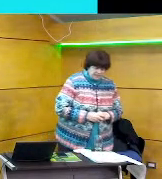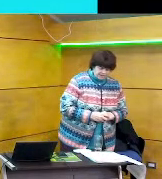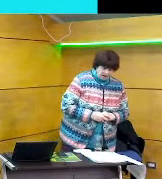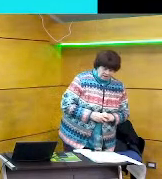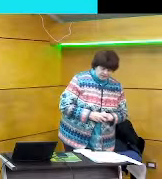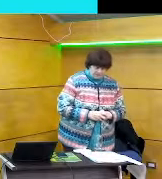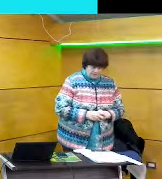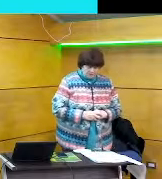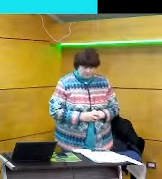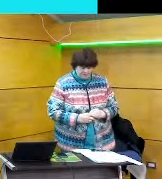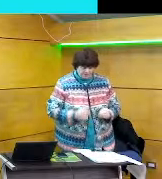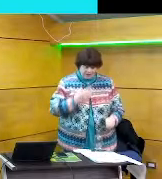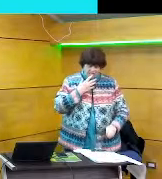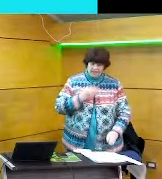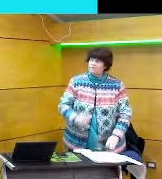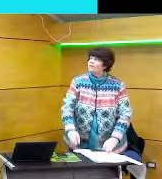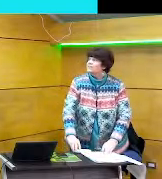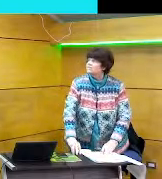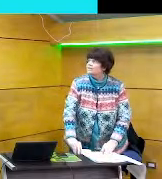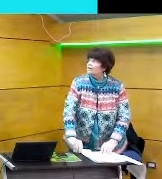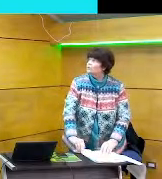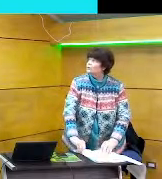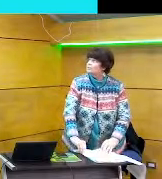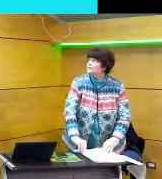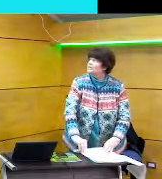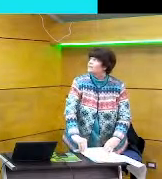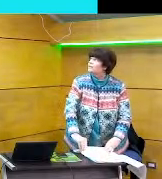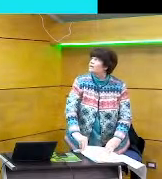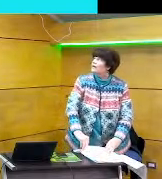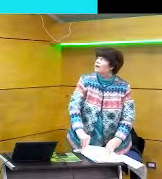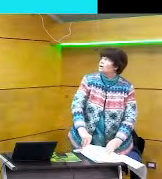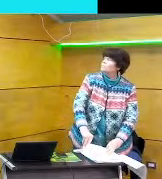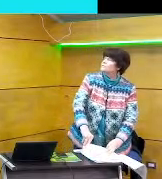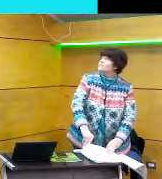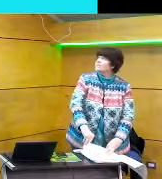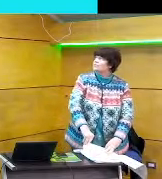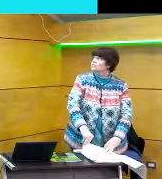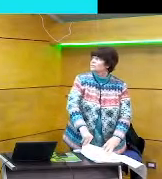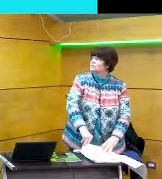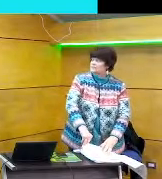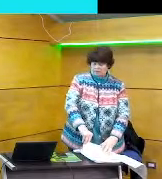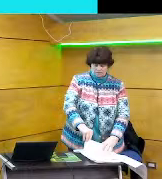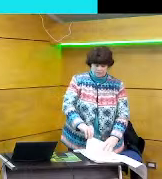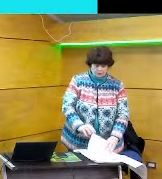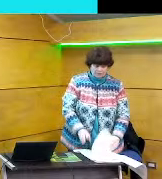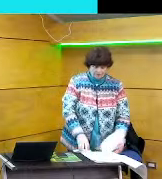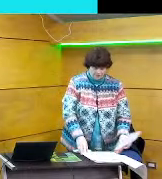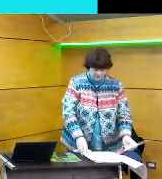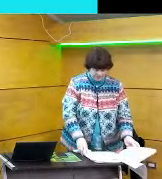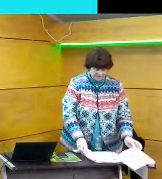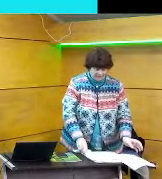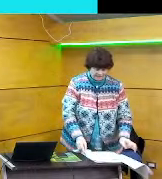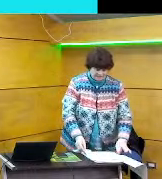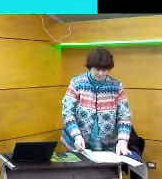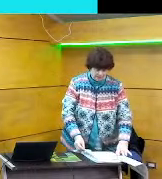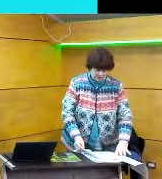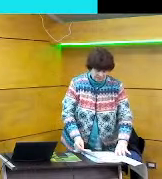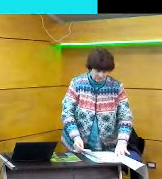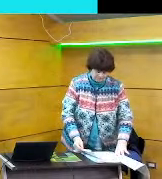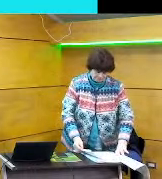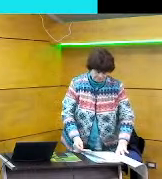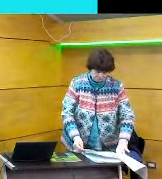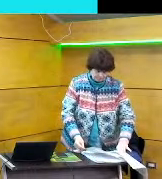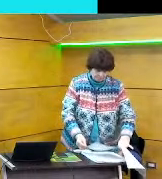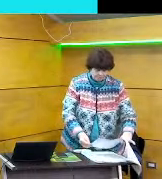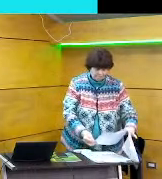So these are the specific events that will be scheduled for this academic